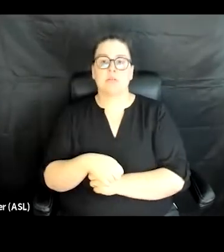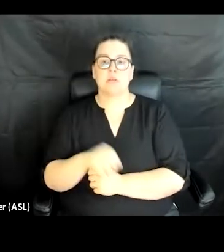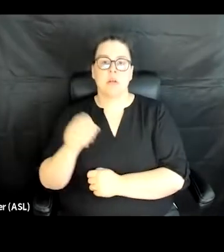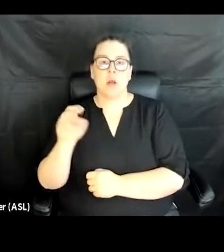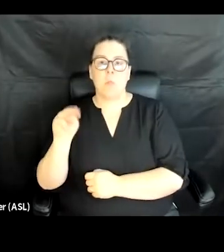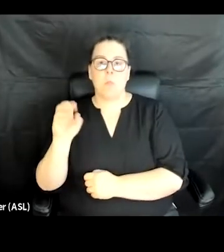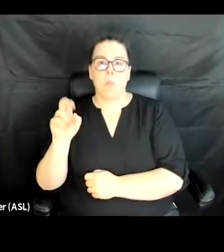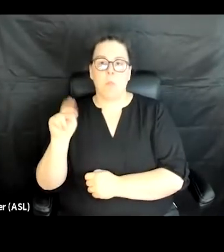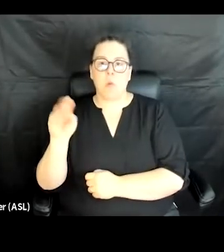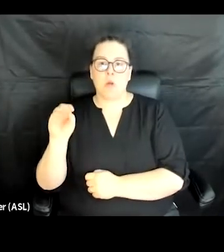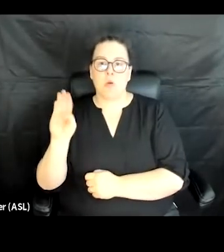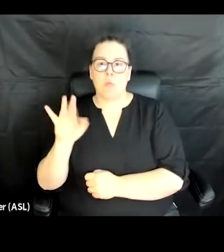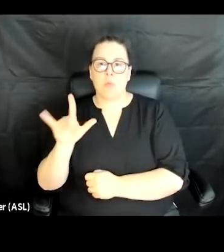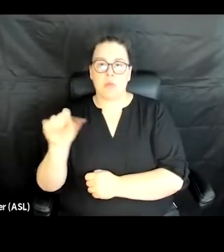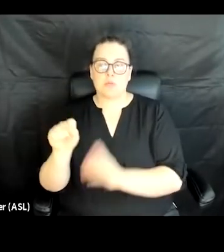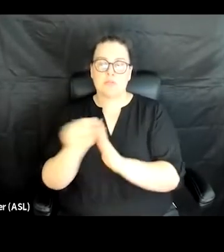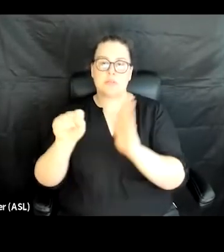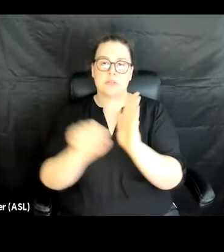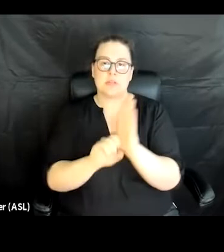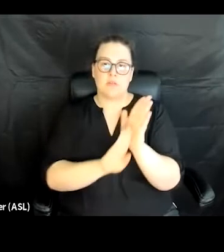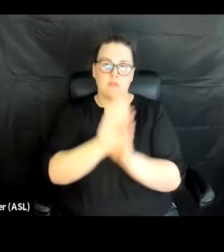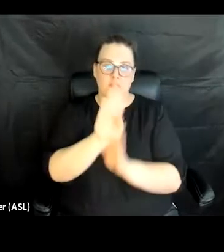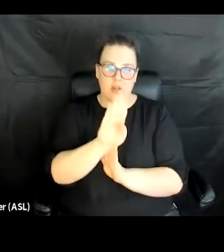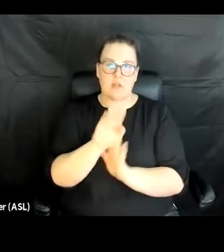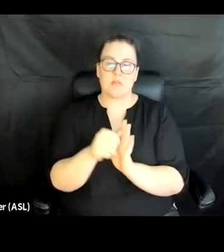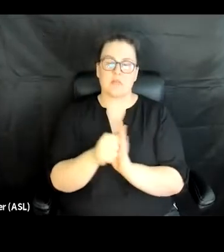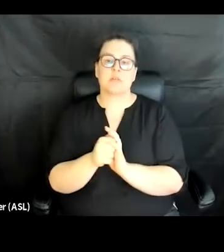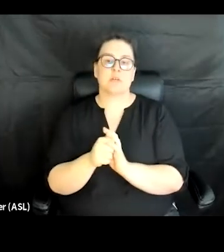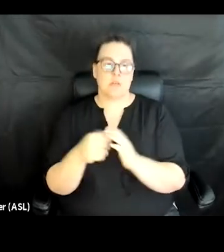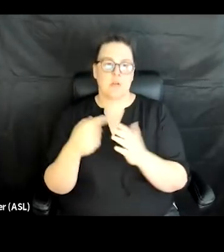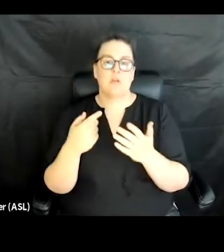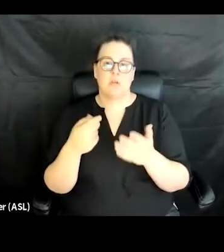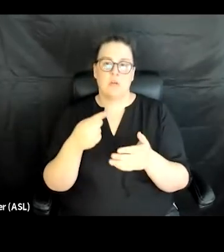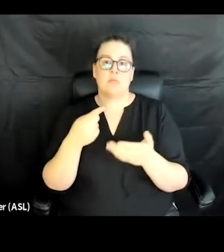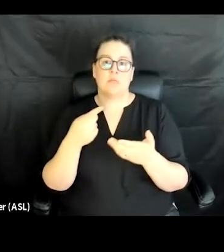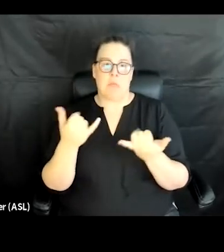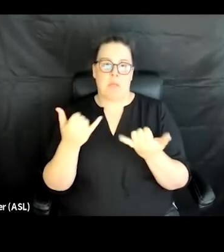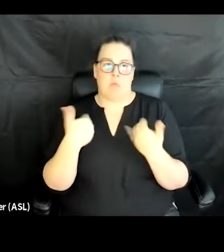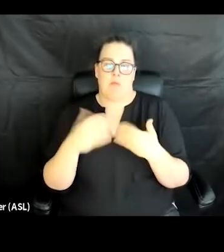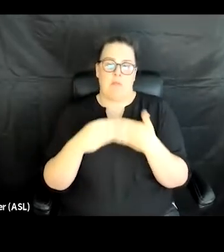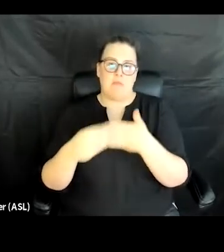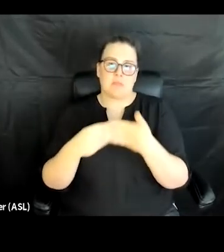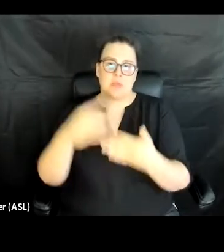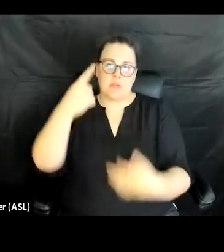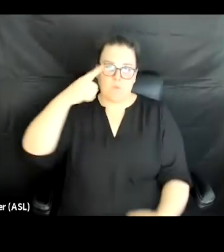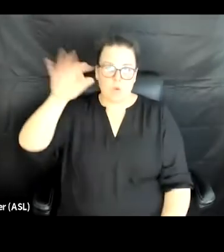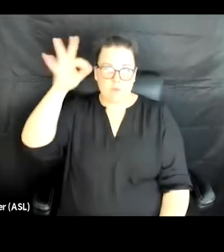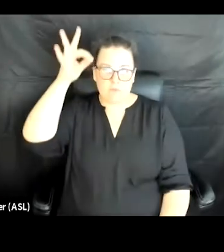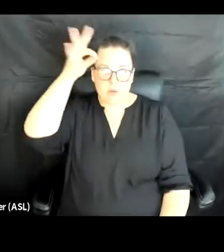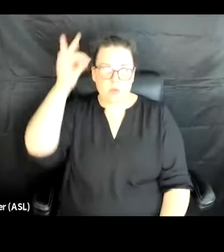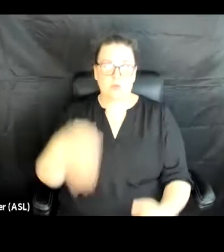that states have developed given the flexibility in the federal legislation. A